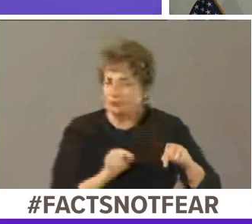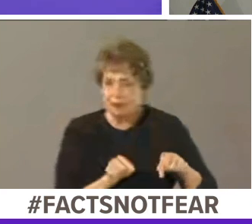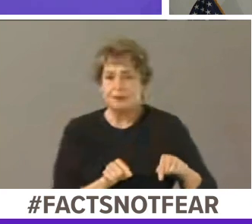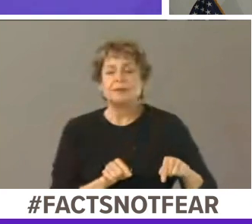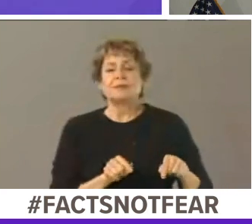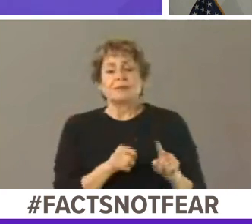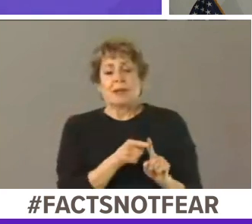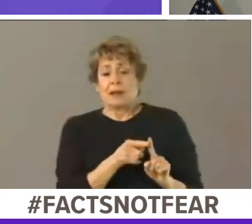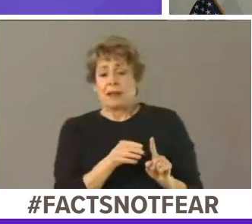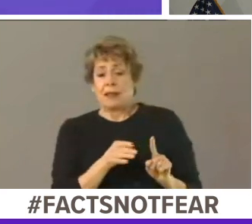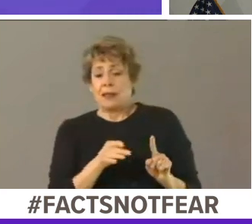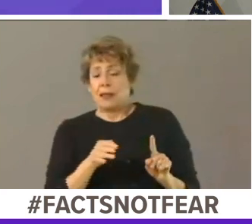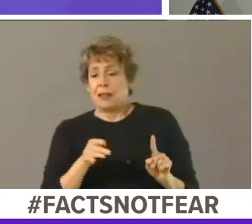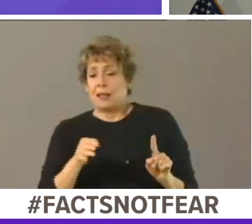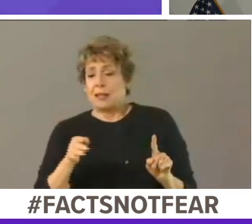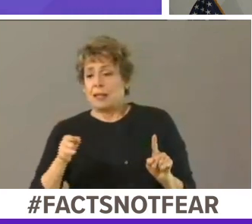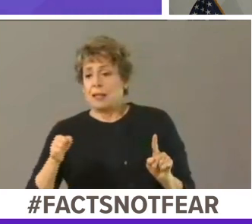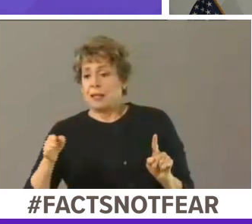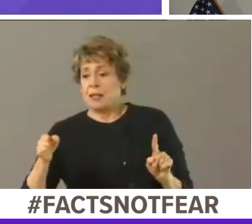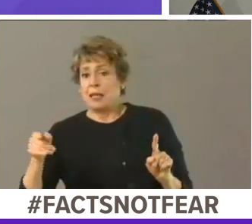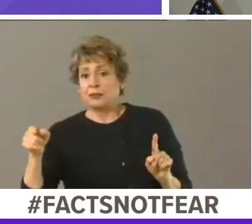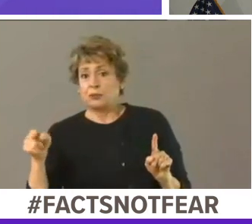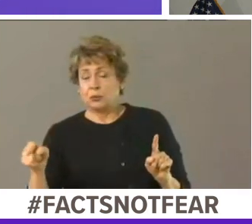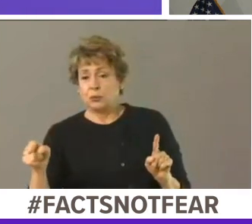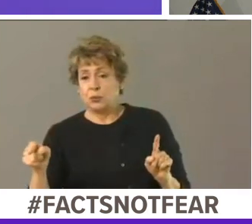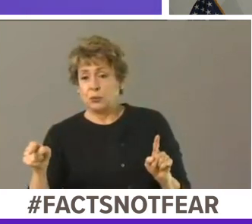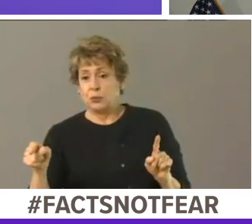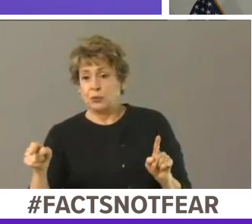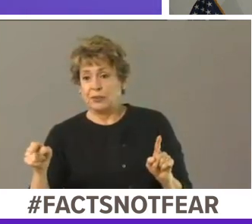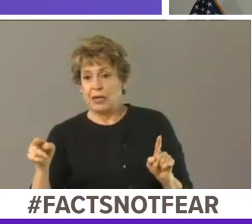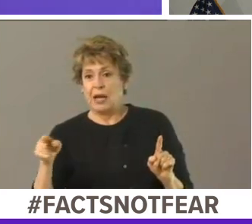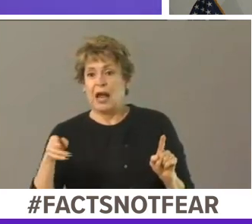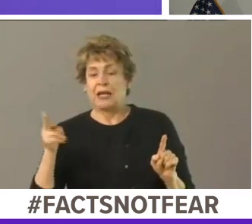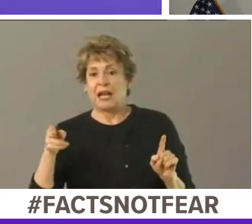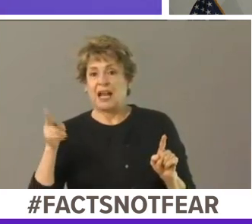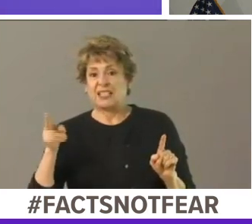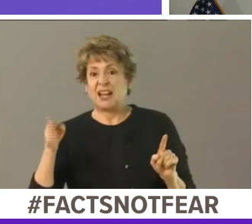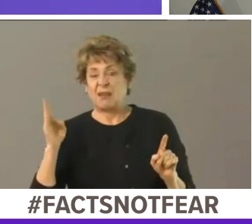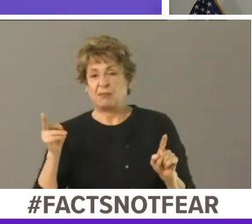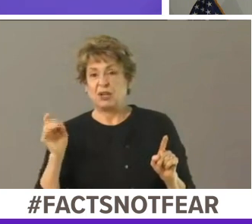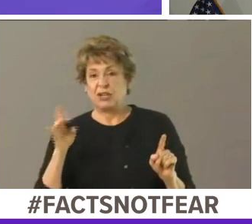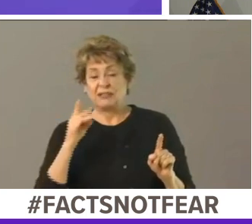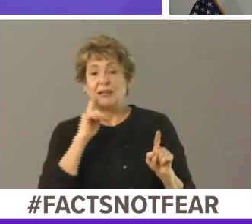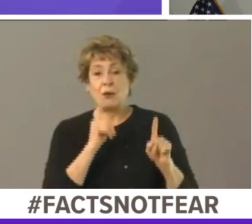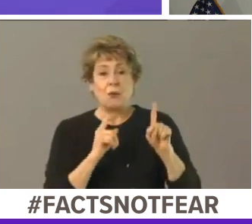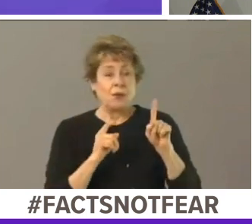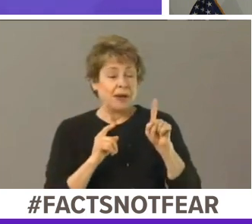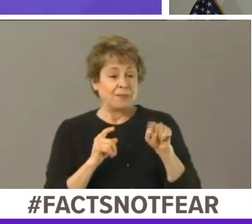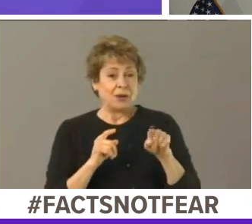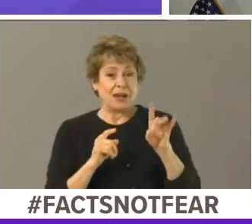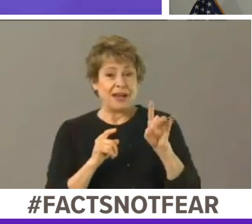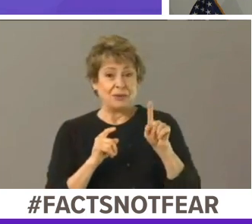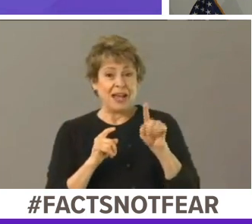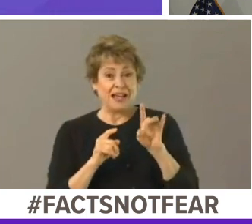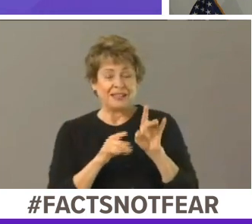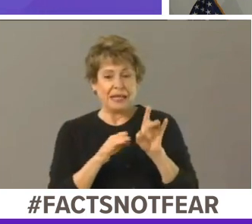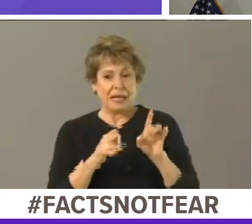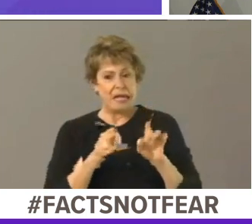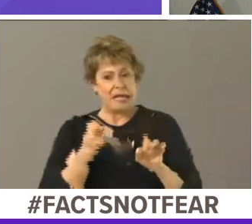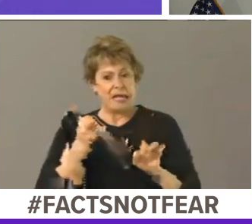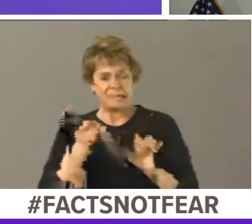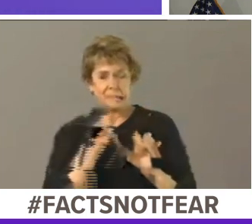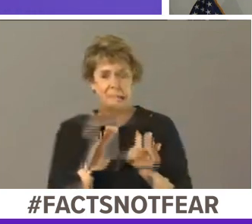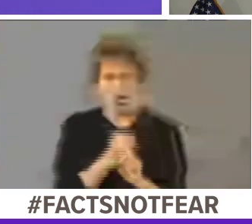see that's where the highest numbers are. To the further right, those are the states that are below 1. That is